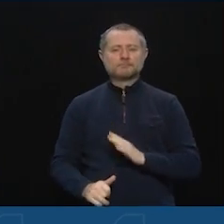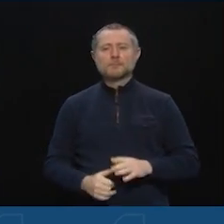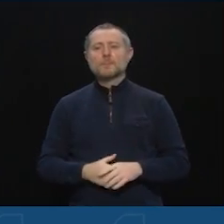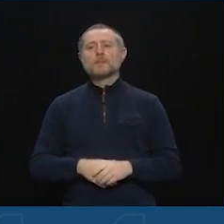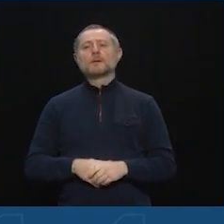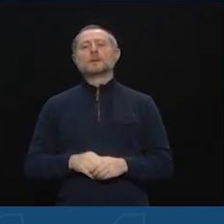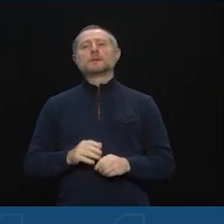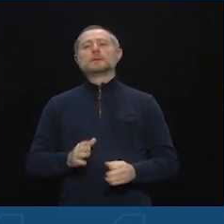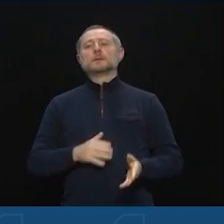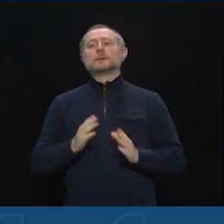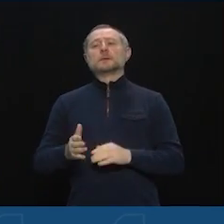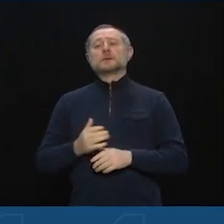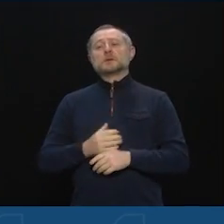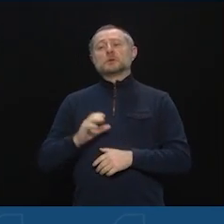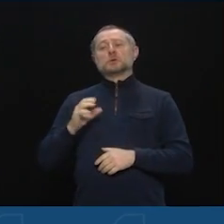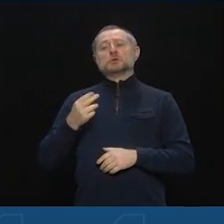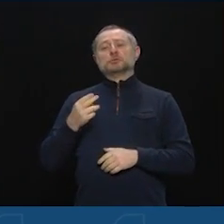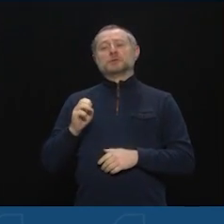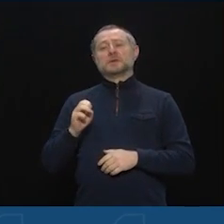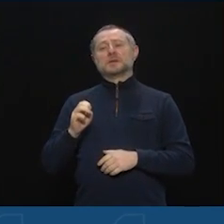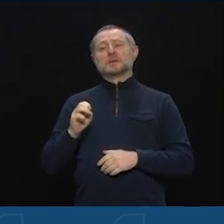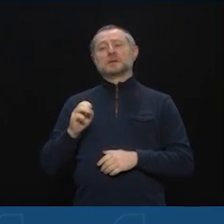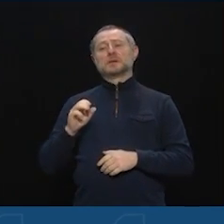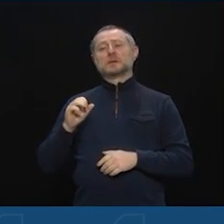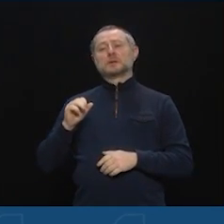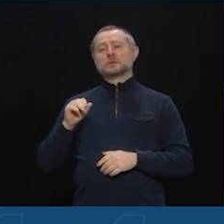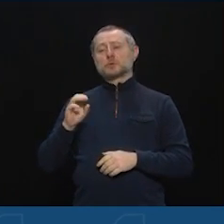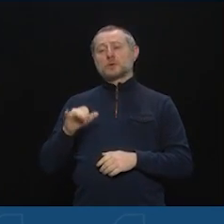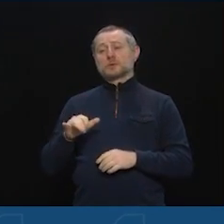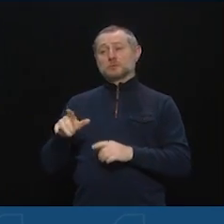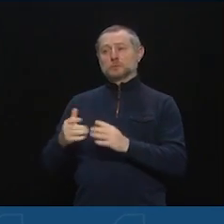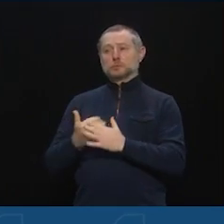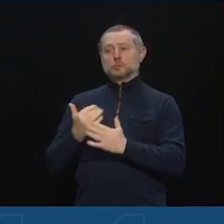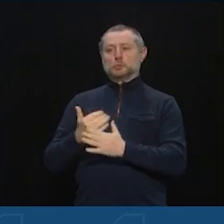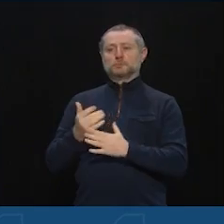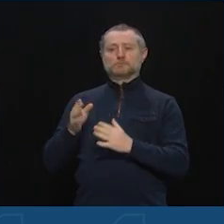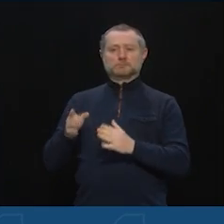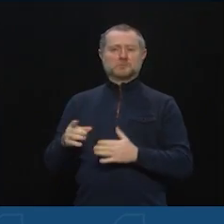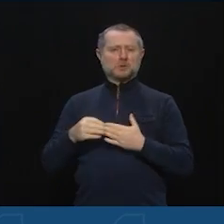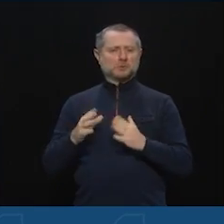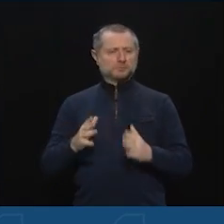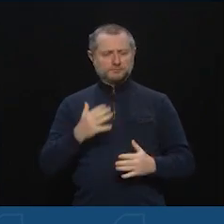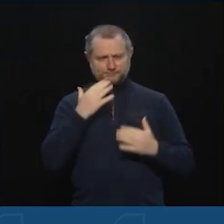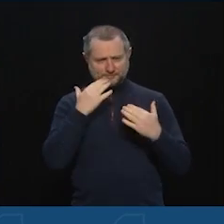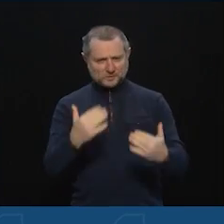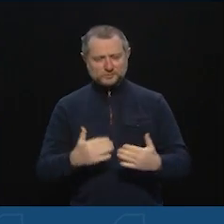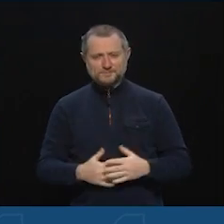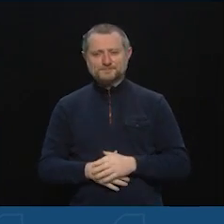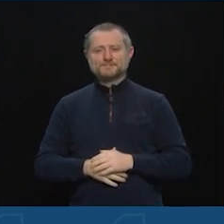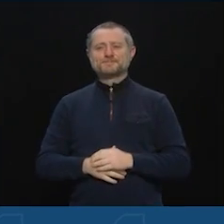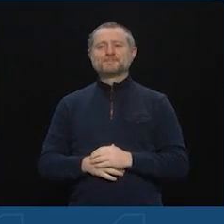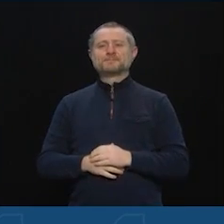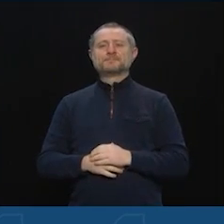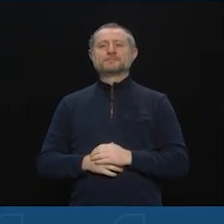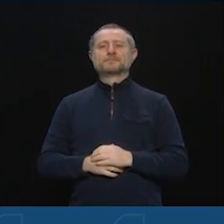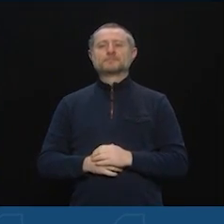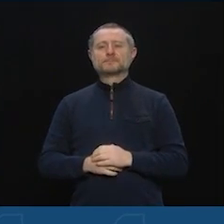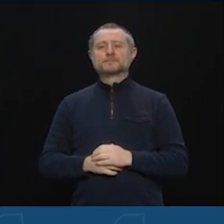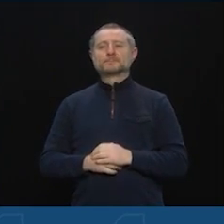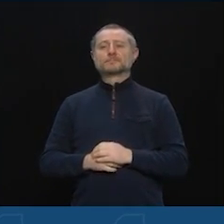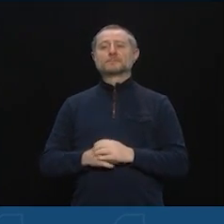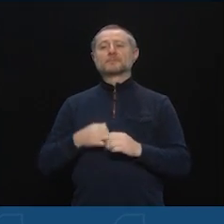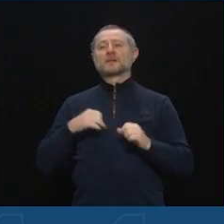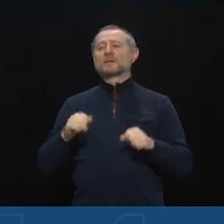Osei, I want to thank our council member for his leadership, brand new on the job, all right? But so you can also take credit